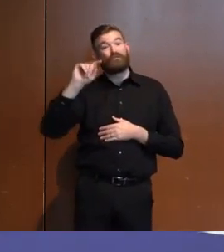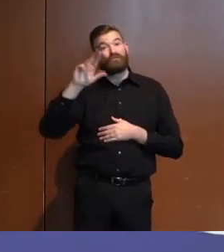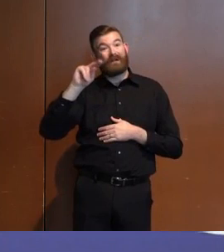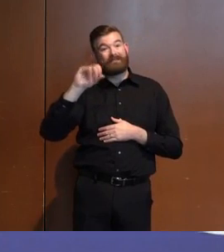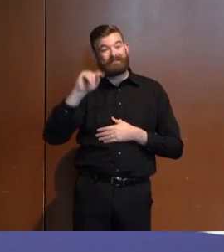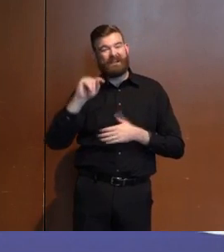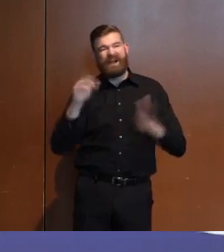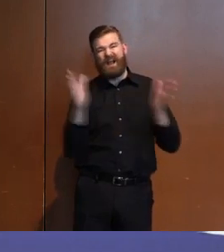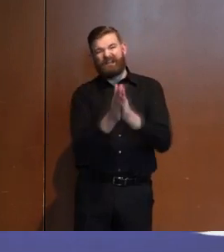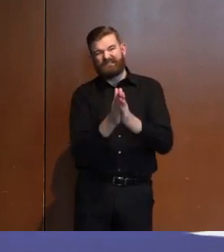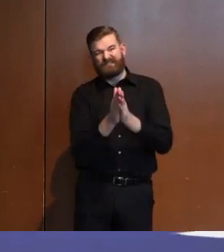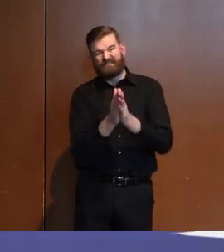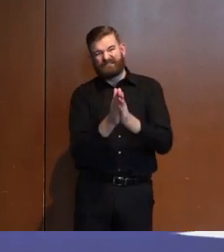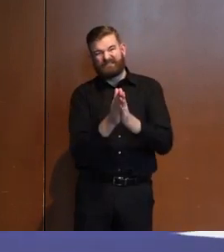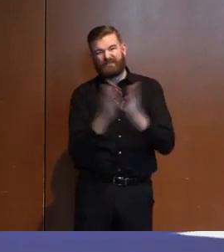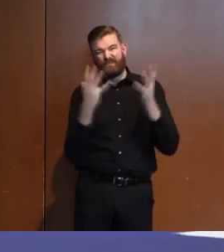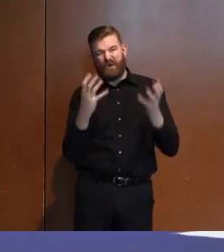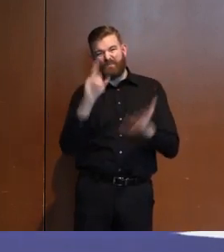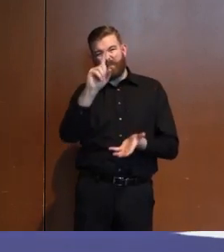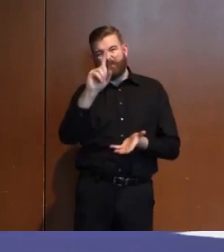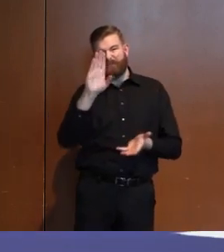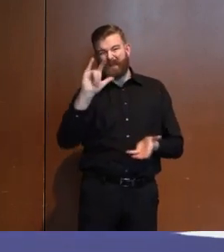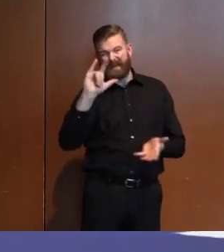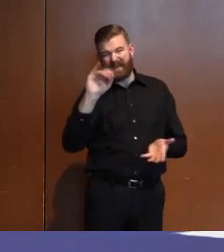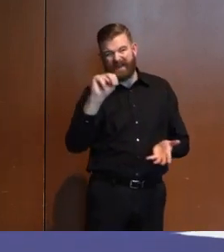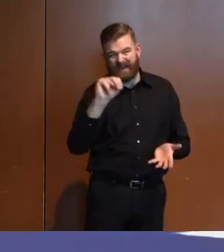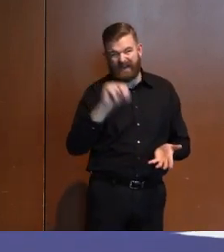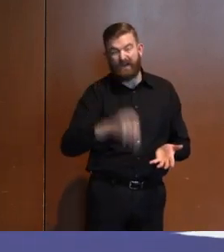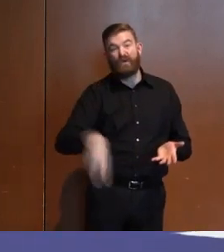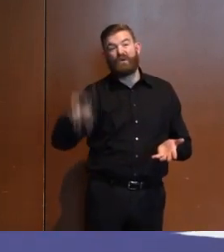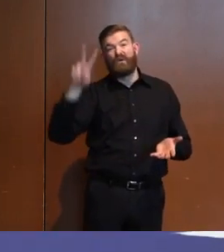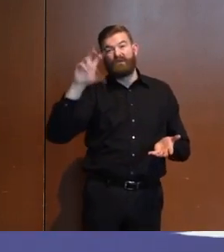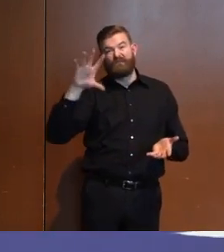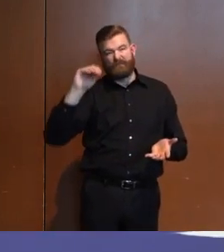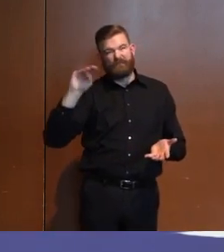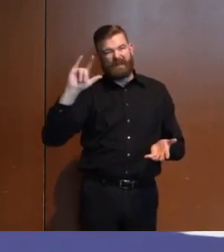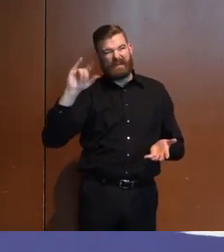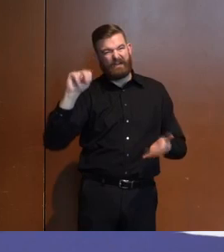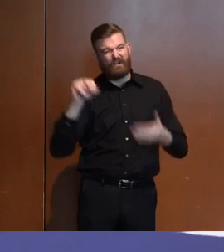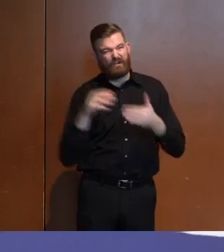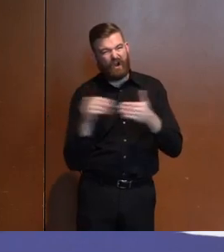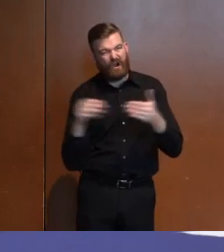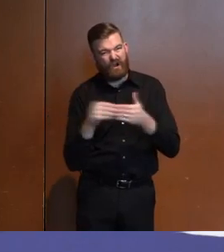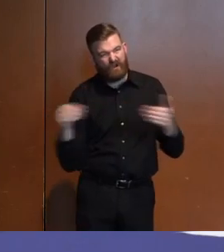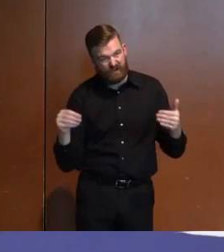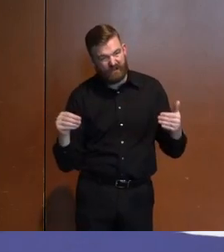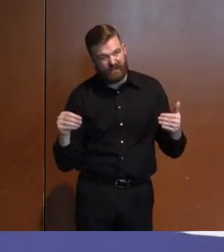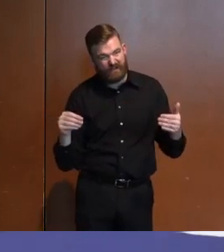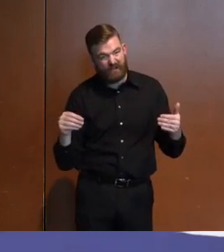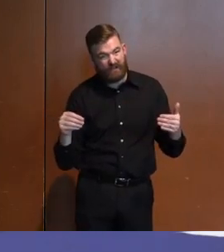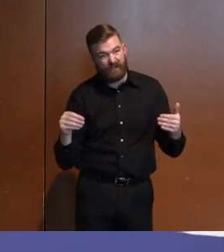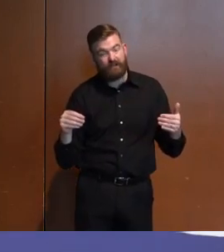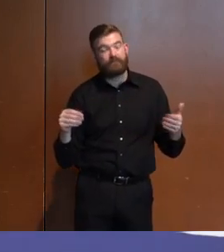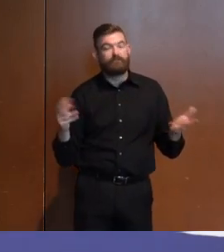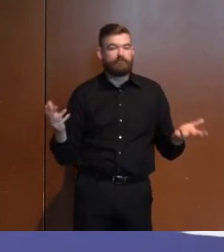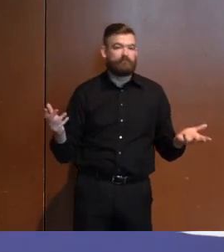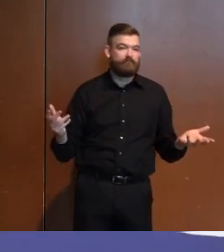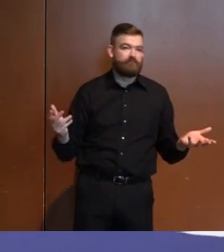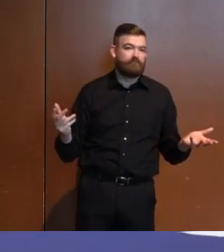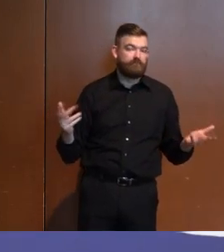$1.25 billion. So that is still winding its way through the Senate. It was negotiated, I think, effectively as of